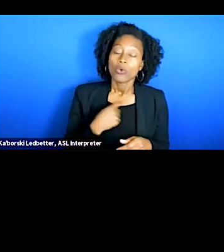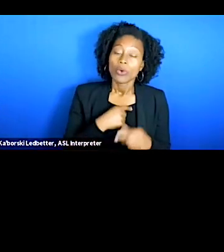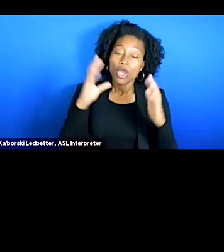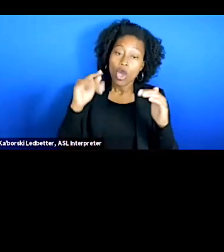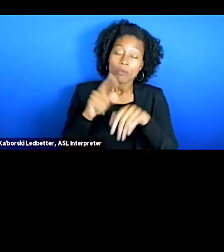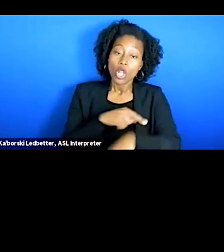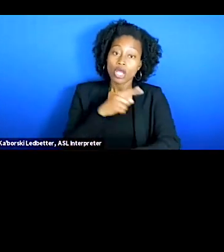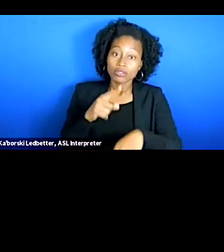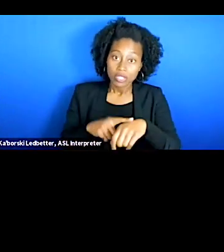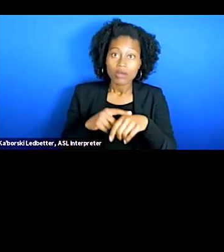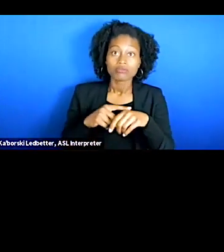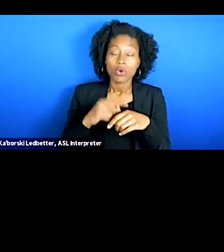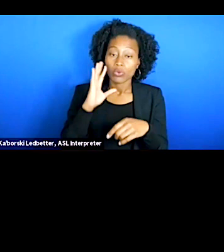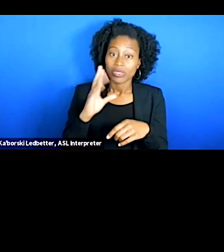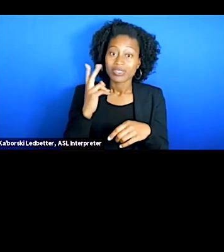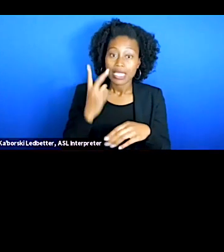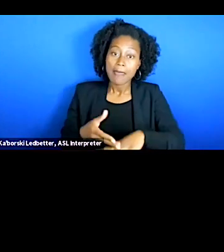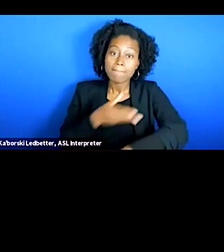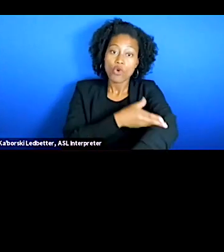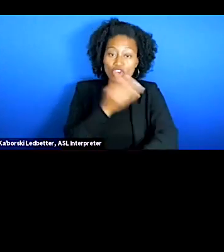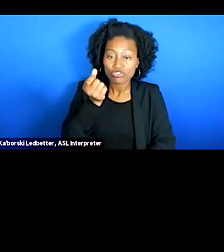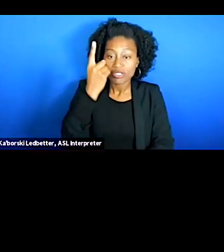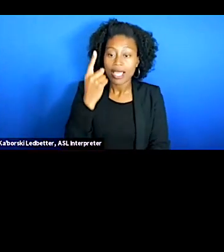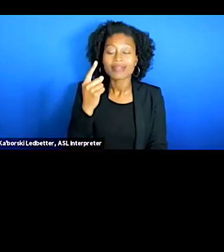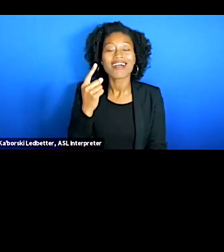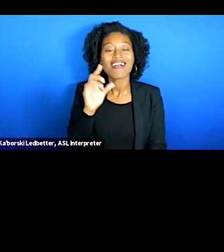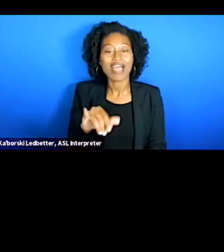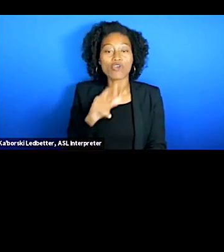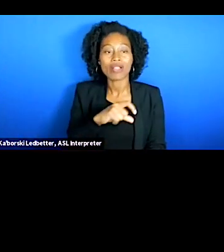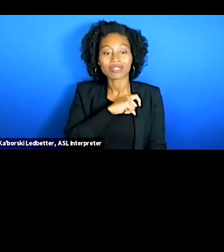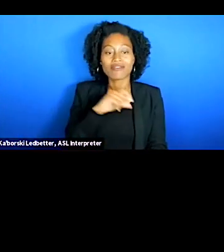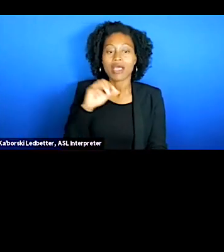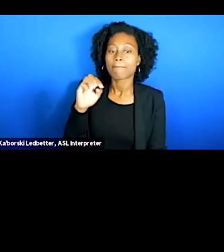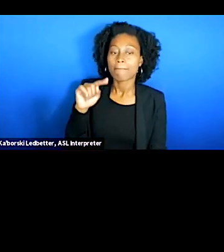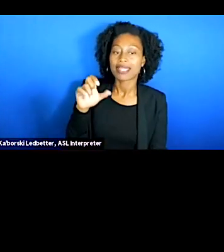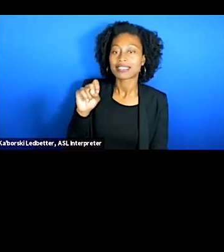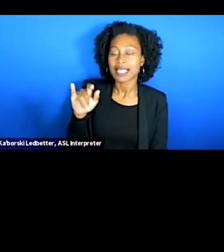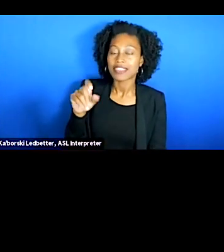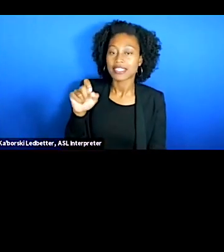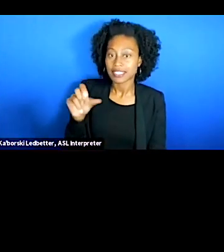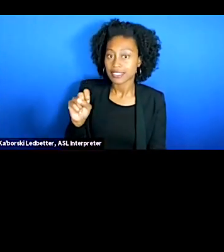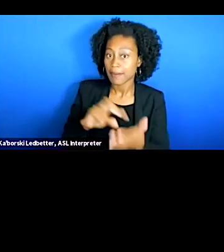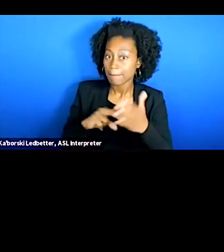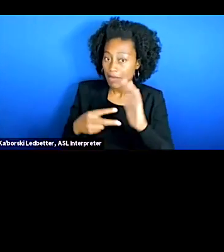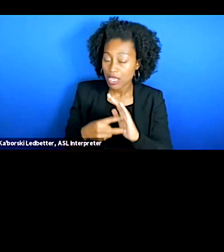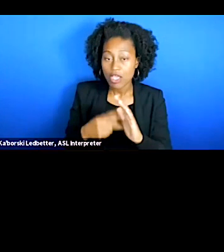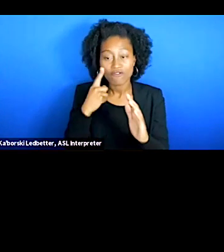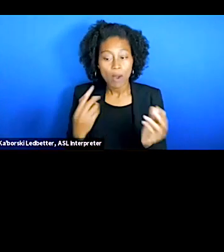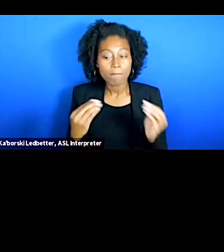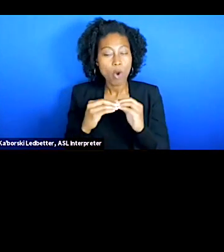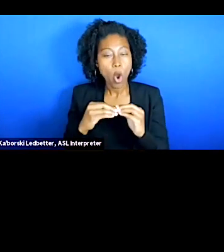qualitative metasynthesis is and enriched academic scholarship through the implementation of more and better